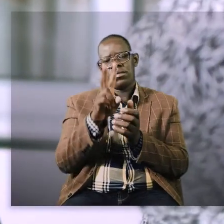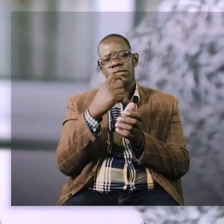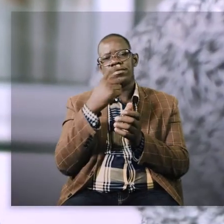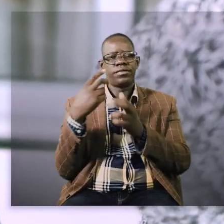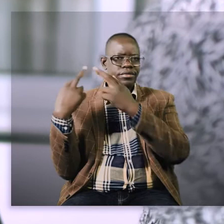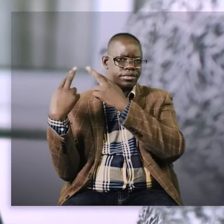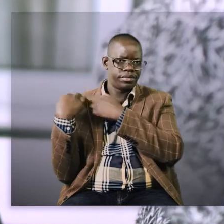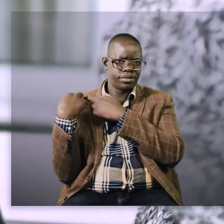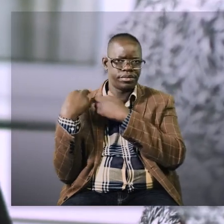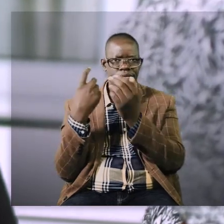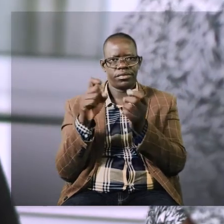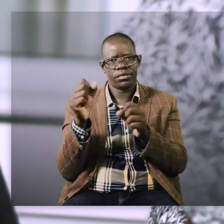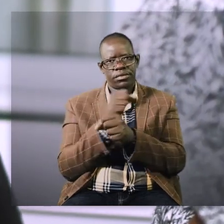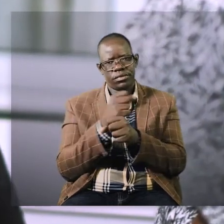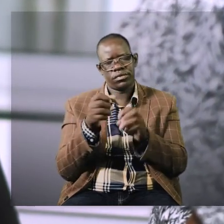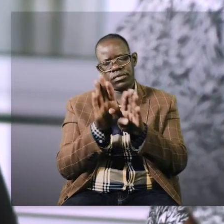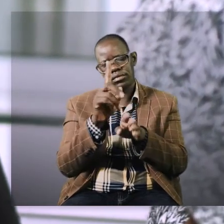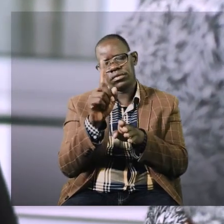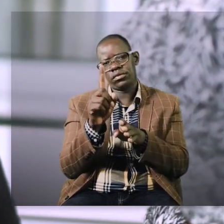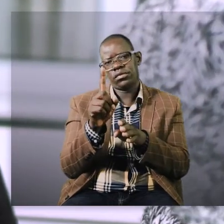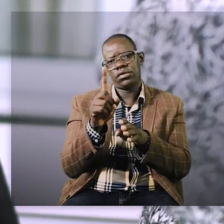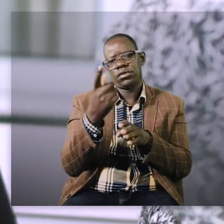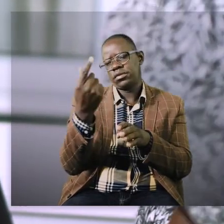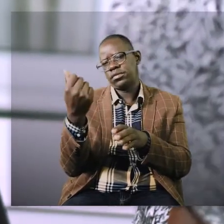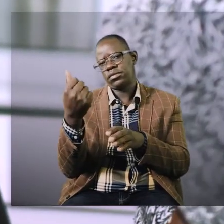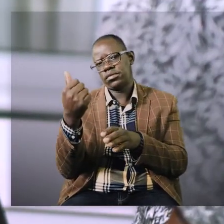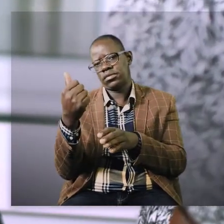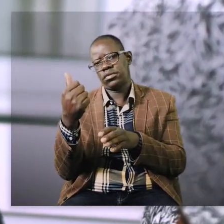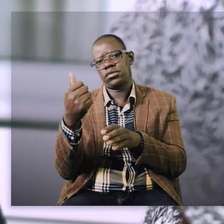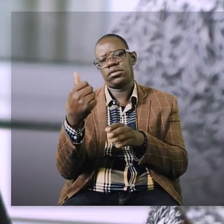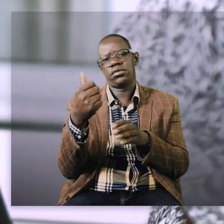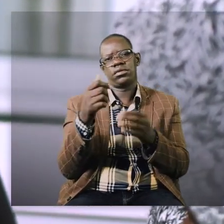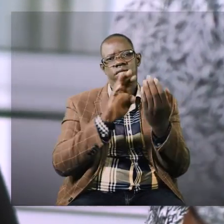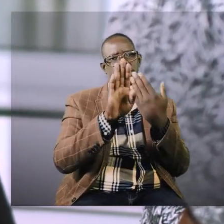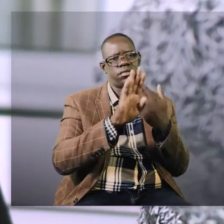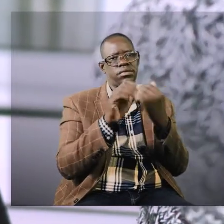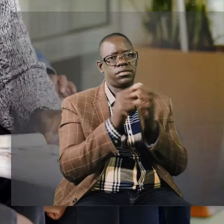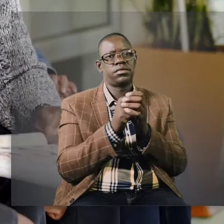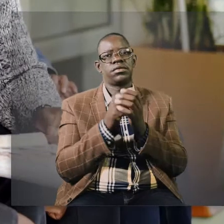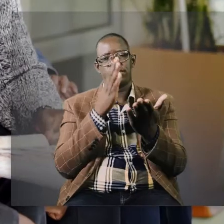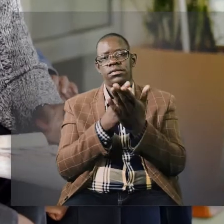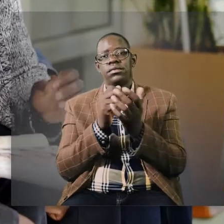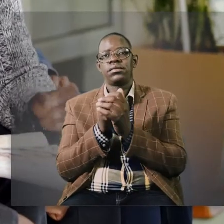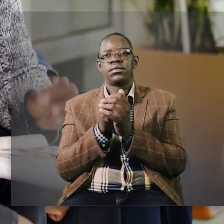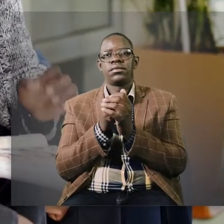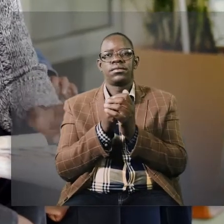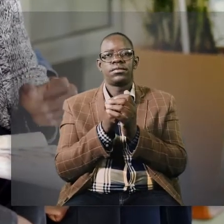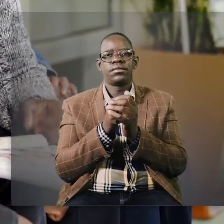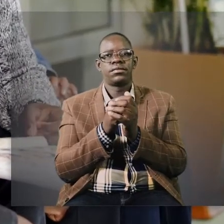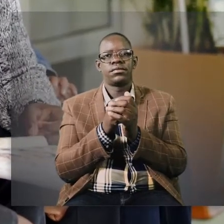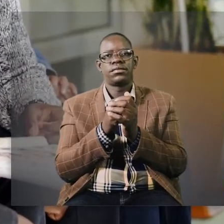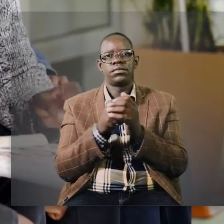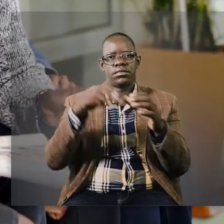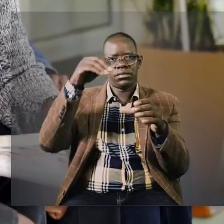their responsibilities but cannot do much about it due to a lack of money, goods, and security. Is that what you mean? Exactly. These problems